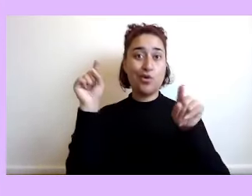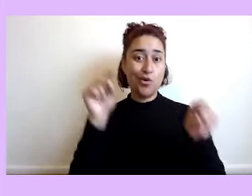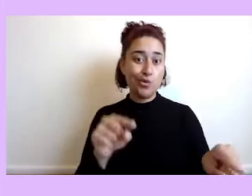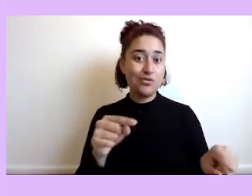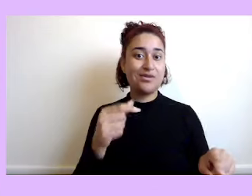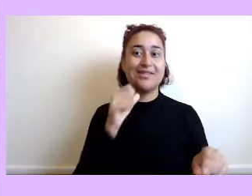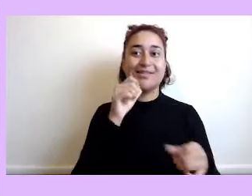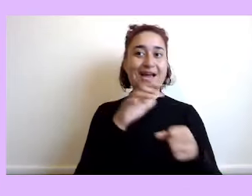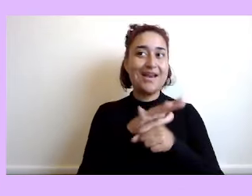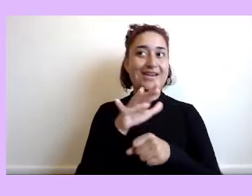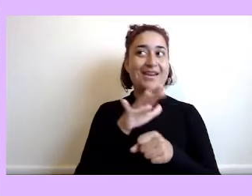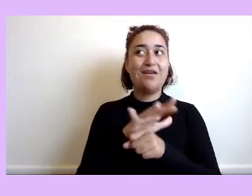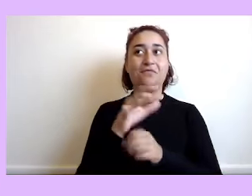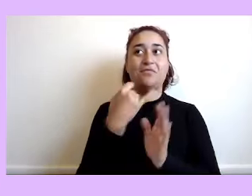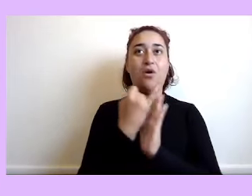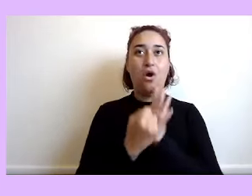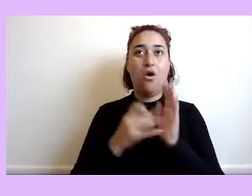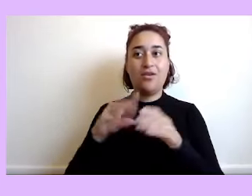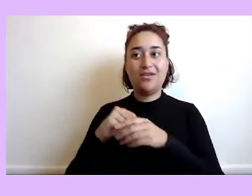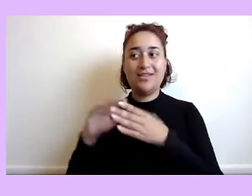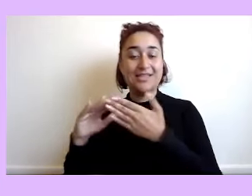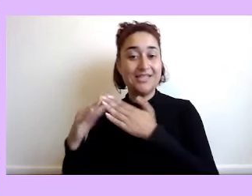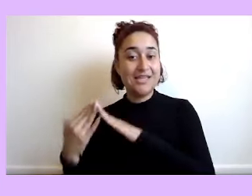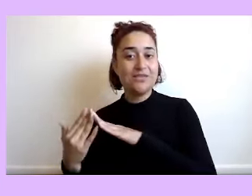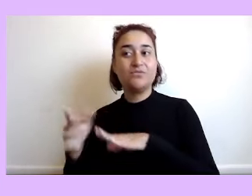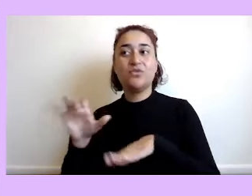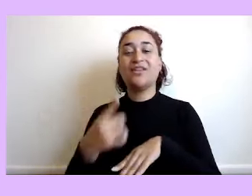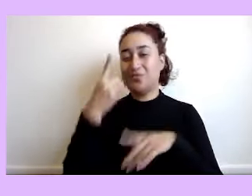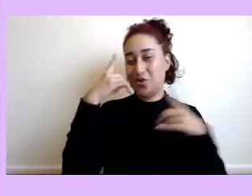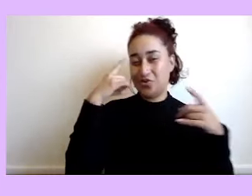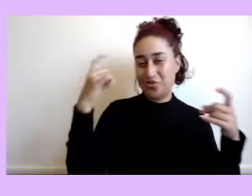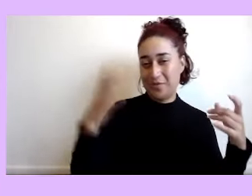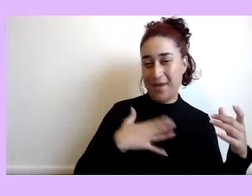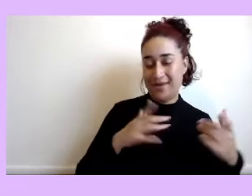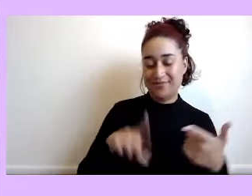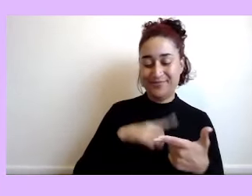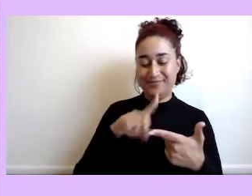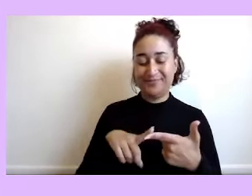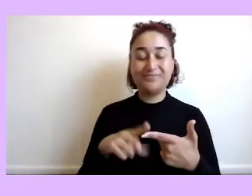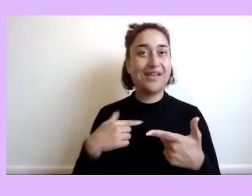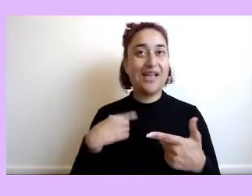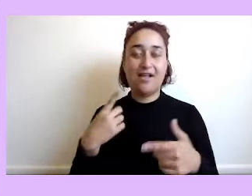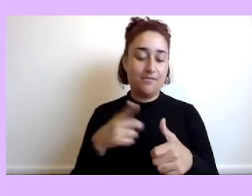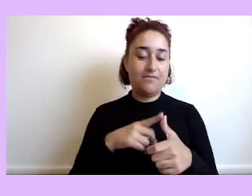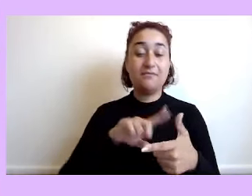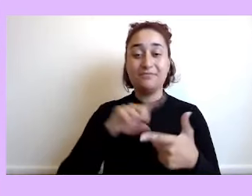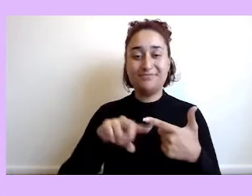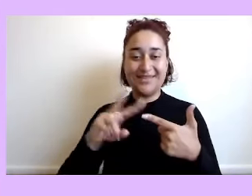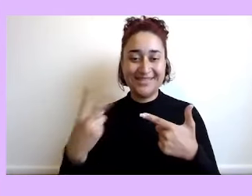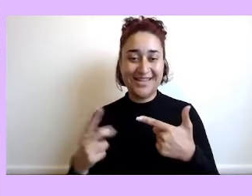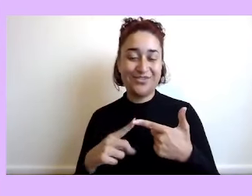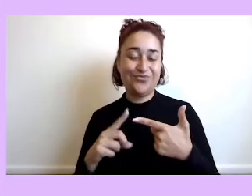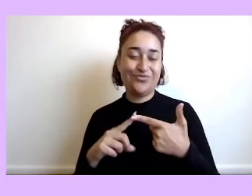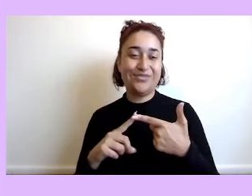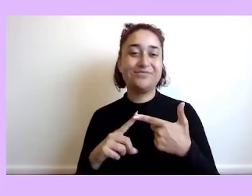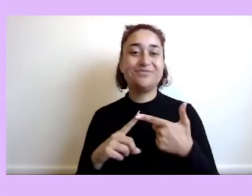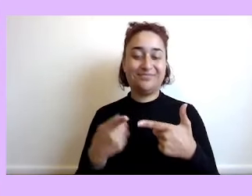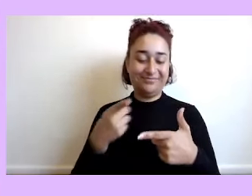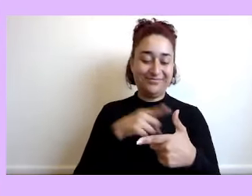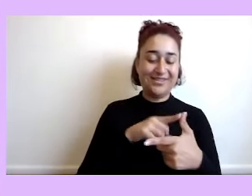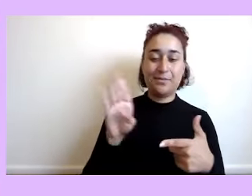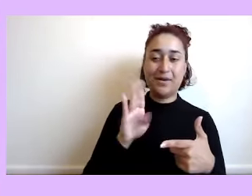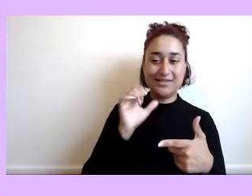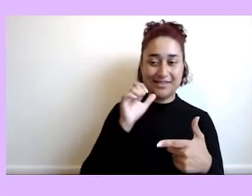enough of that in our city, right? So that's one dream. And I've always, my second dream is, yes, Boston's not cool